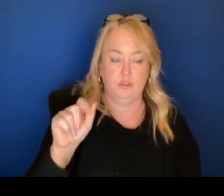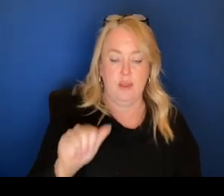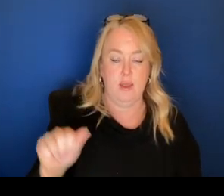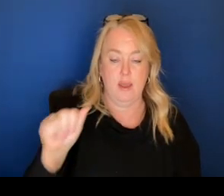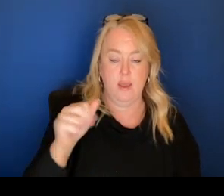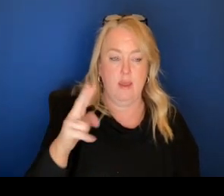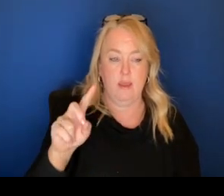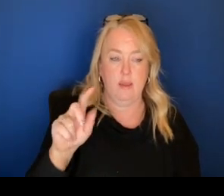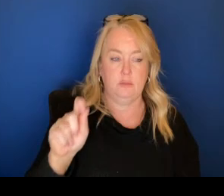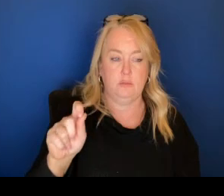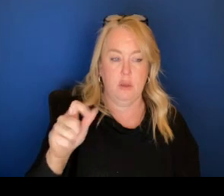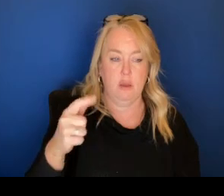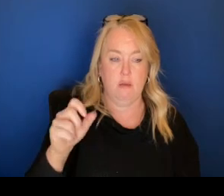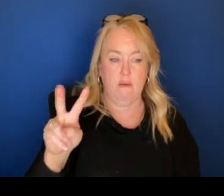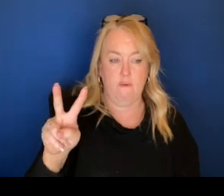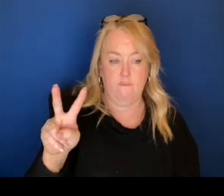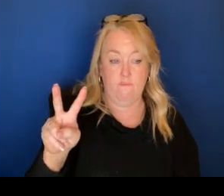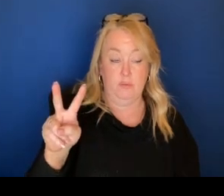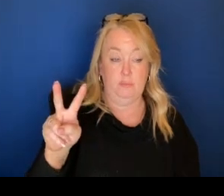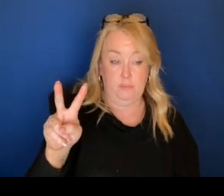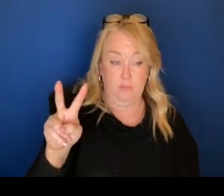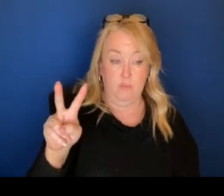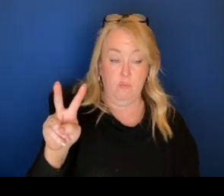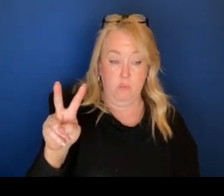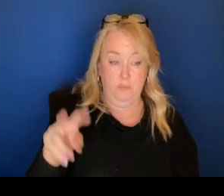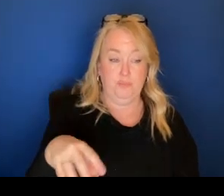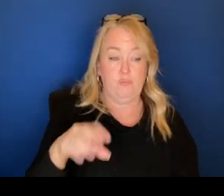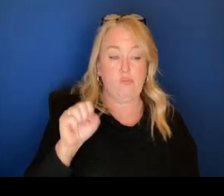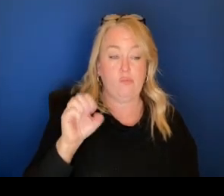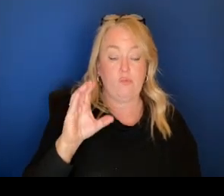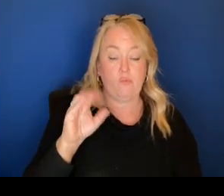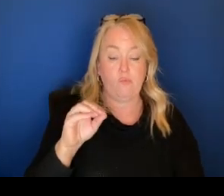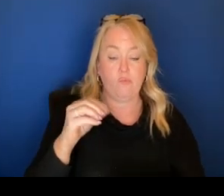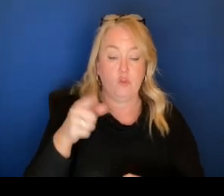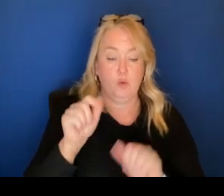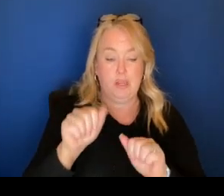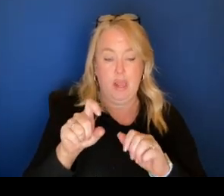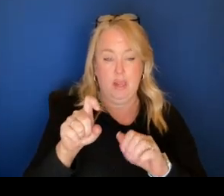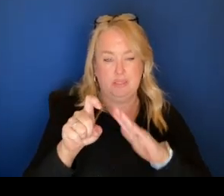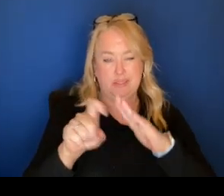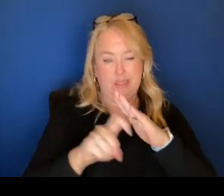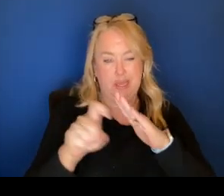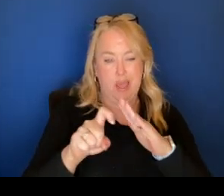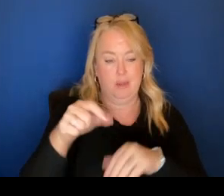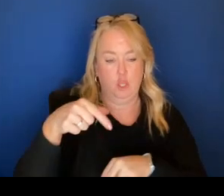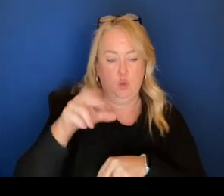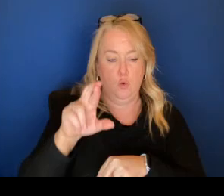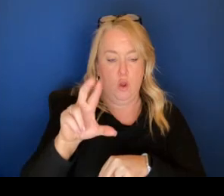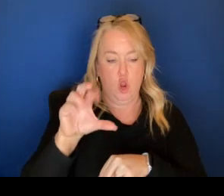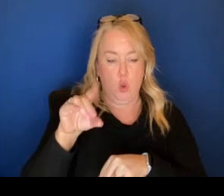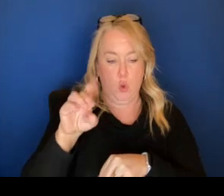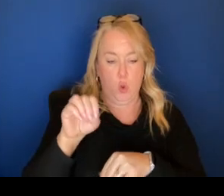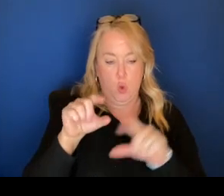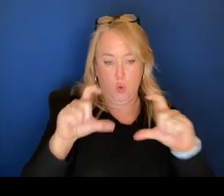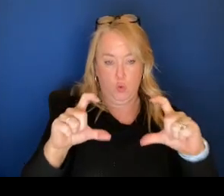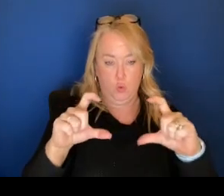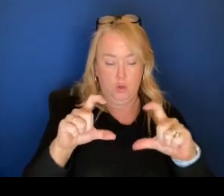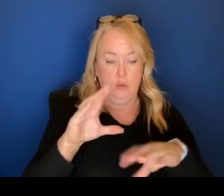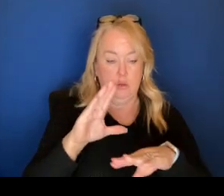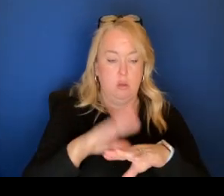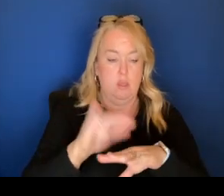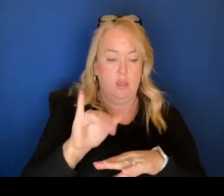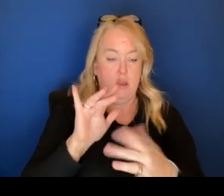fairhousingfirst@hud.gov. You can also scan the QR code on the screen to add the DCRC's contact